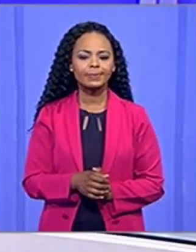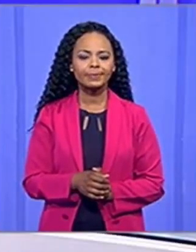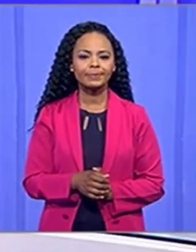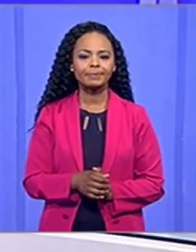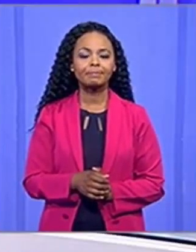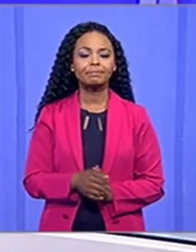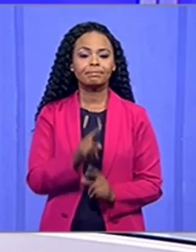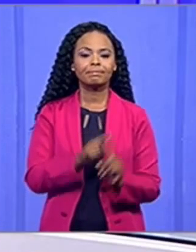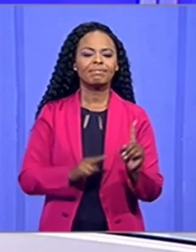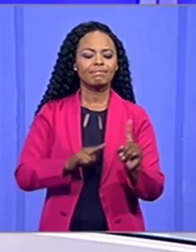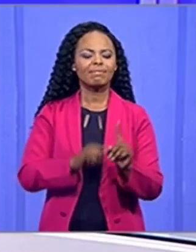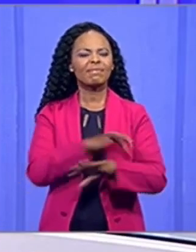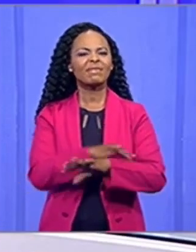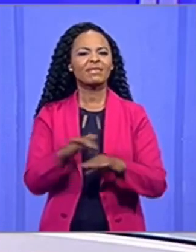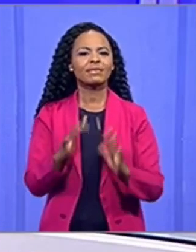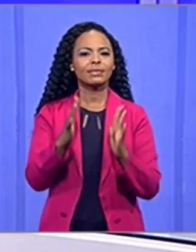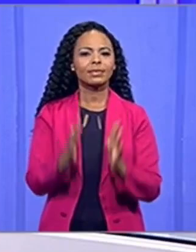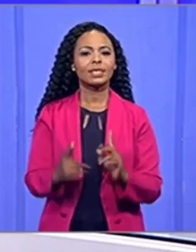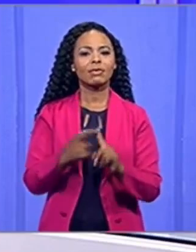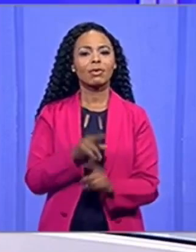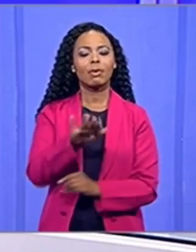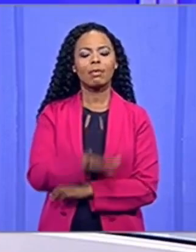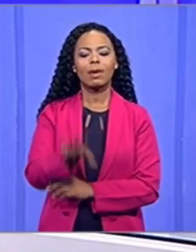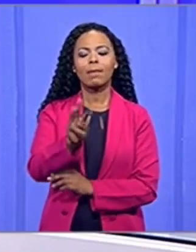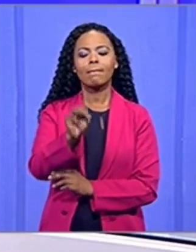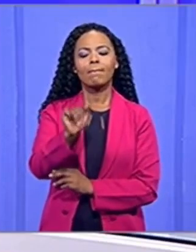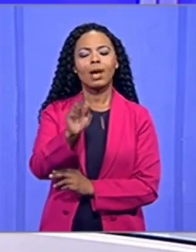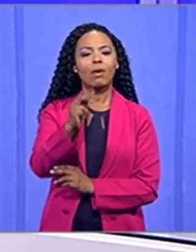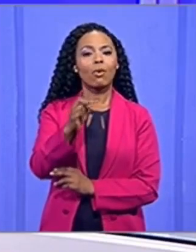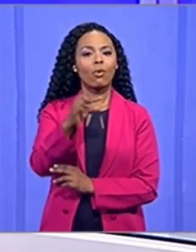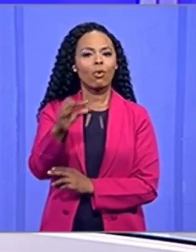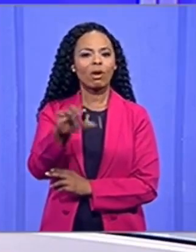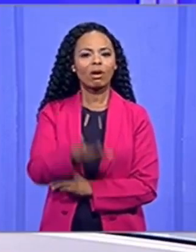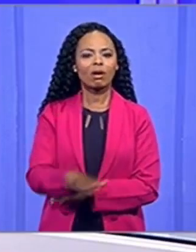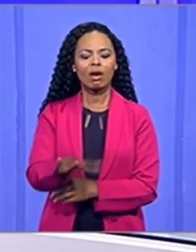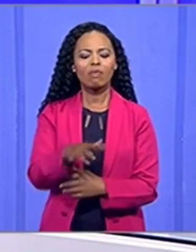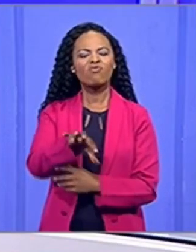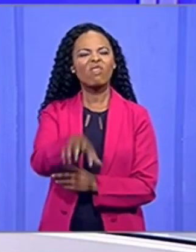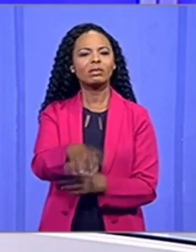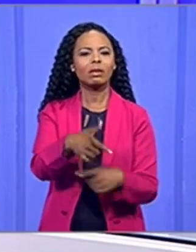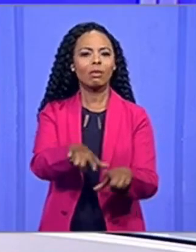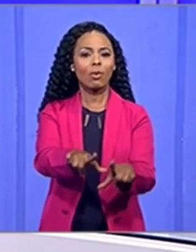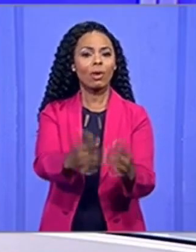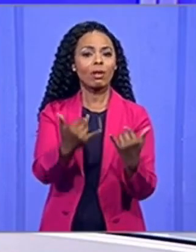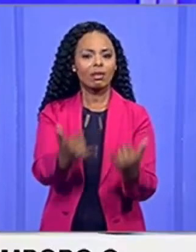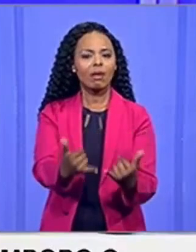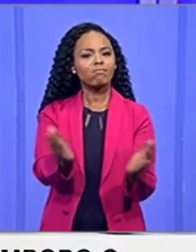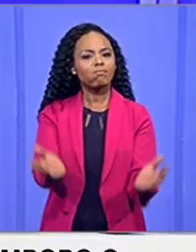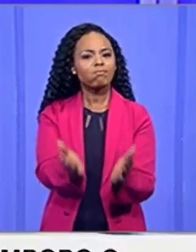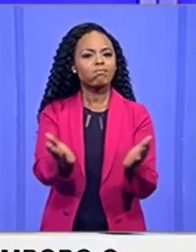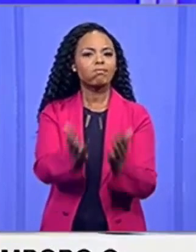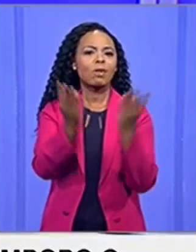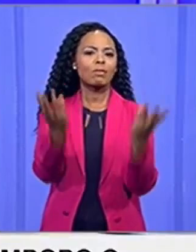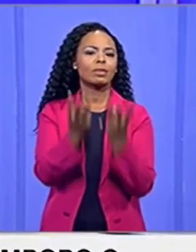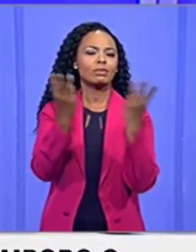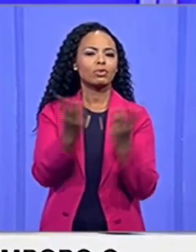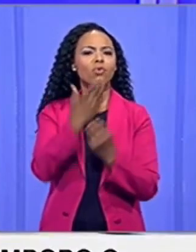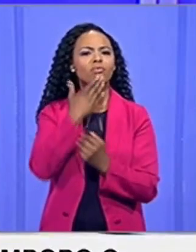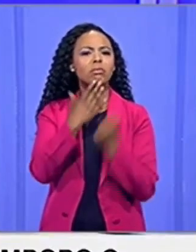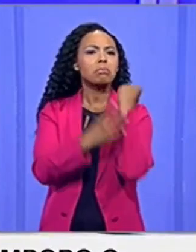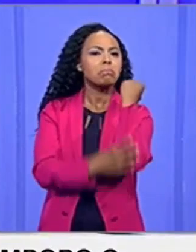Molemi Potlana go tswa kwa motseng wa Mankweng kwa Zebediela kwa profenseng ya Limpopo o rotloeditse batho ba dikomagetleng